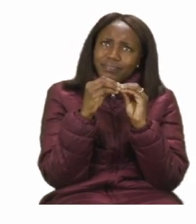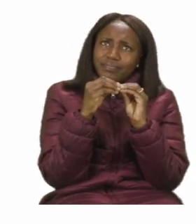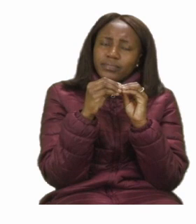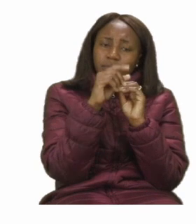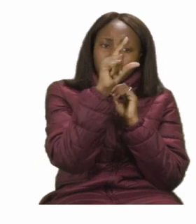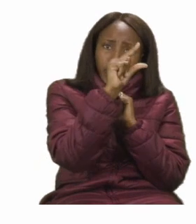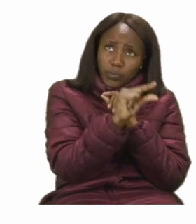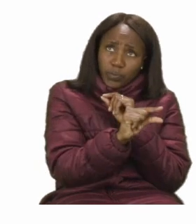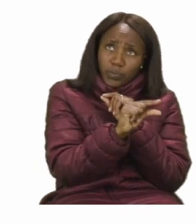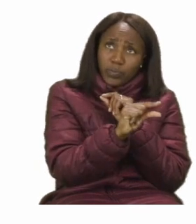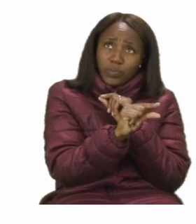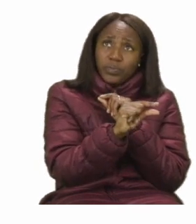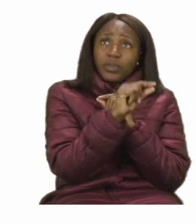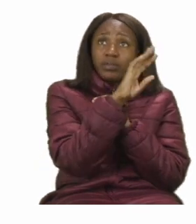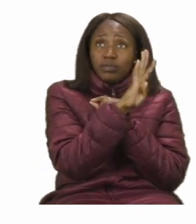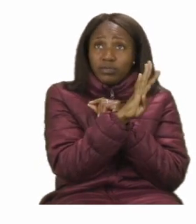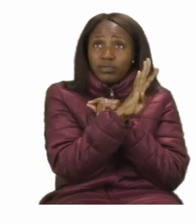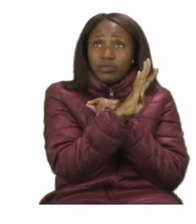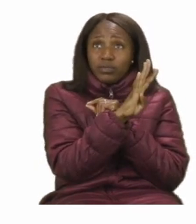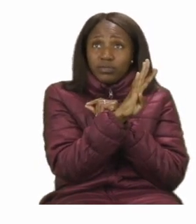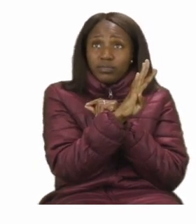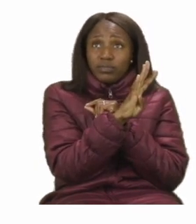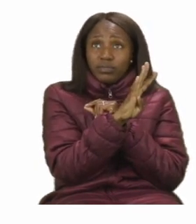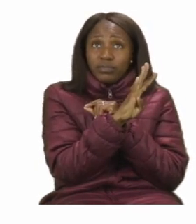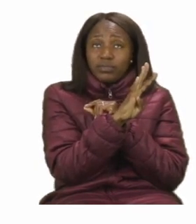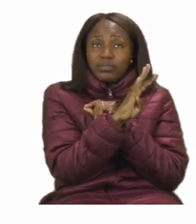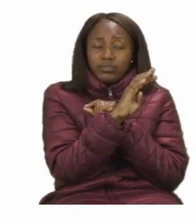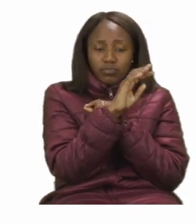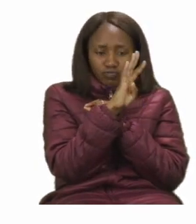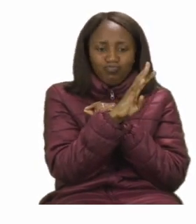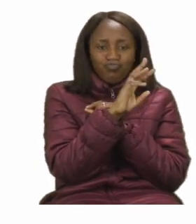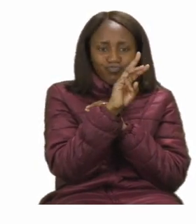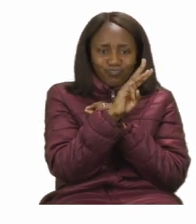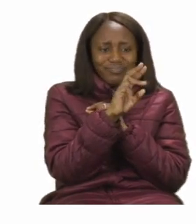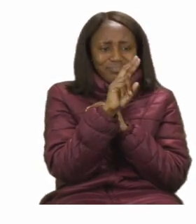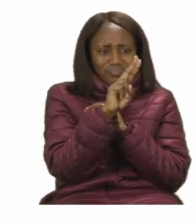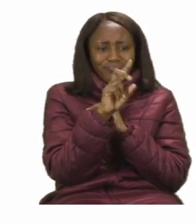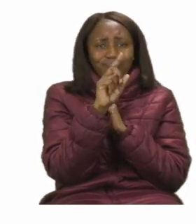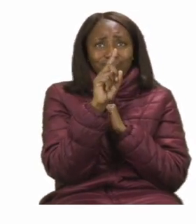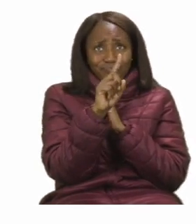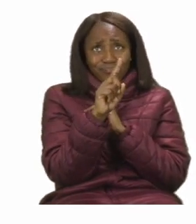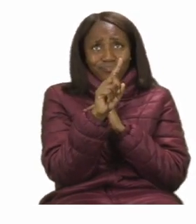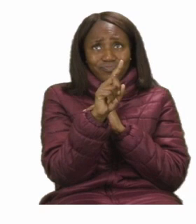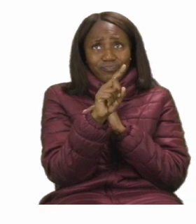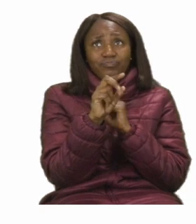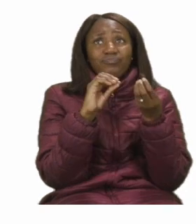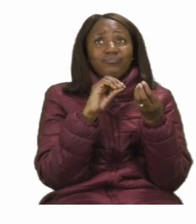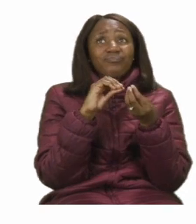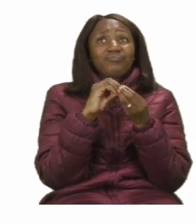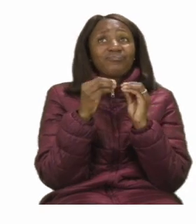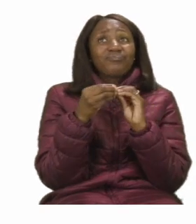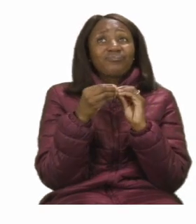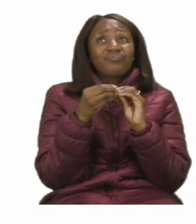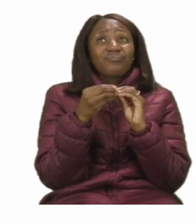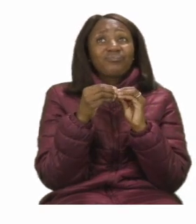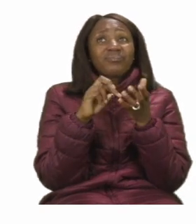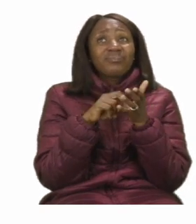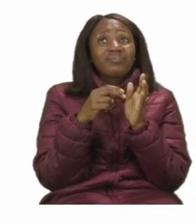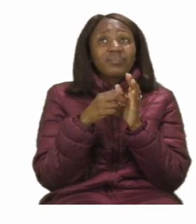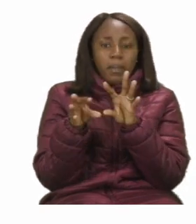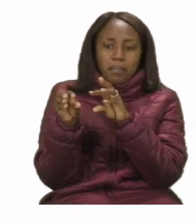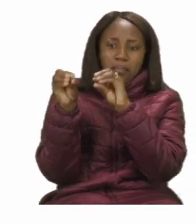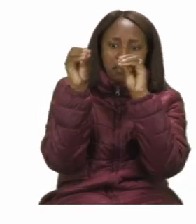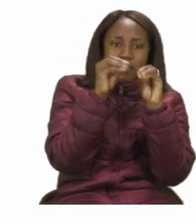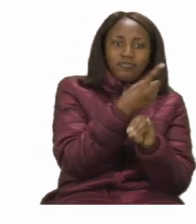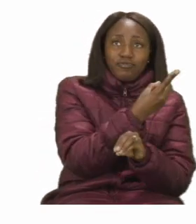than 4 or 4, 3, 2 or 1, you round to the previous